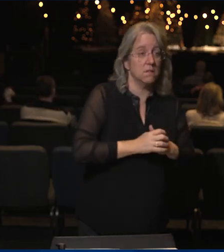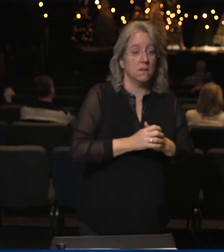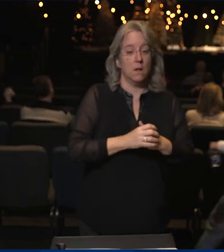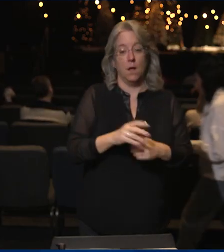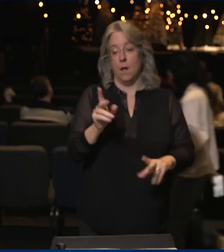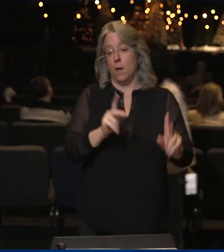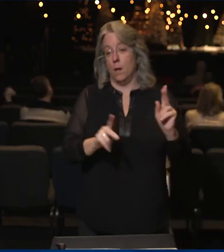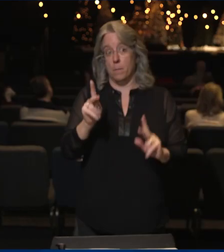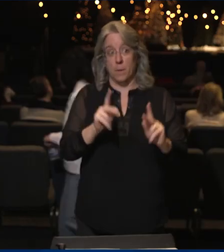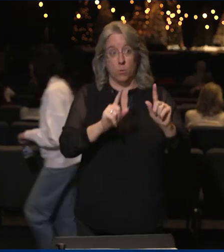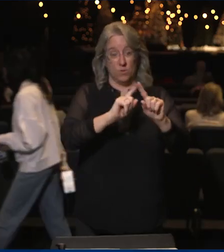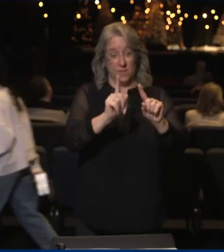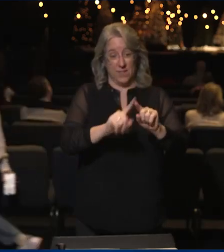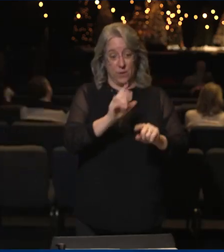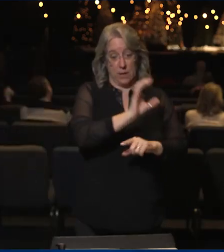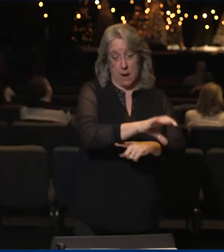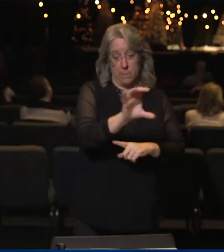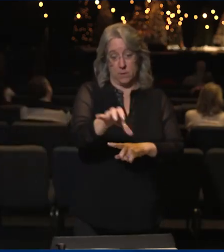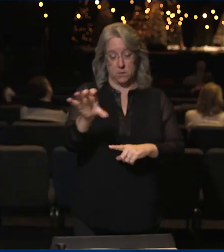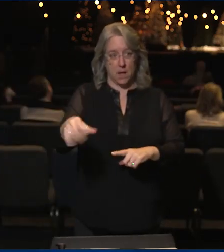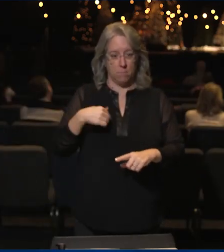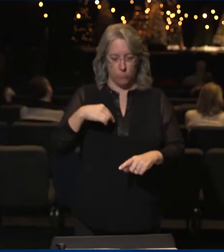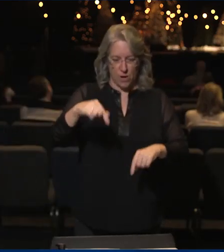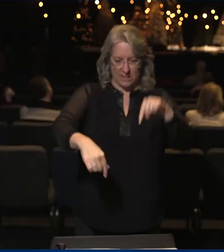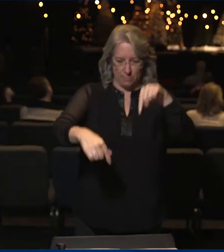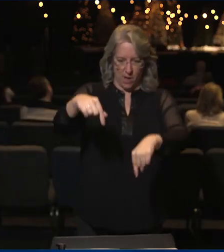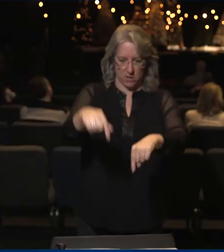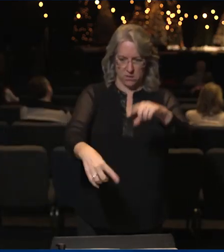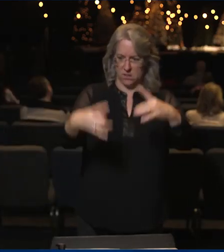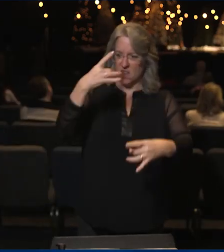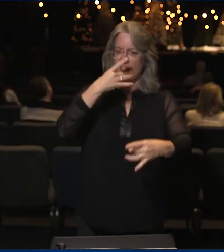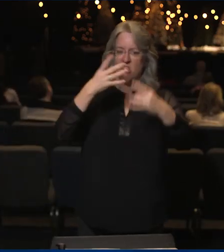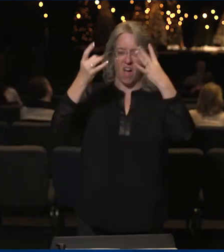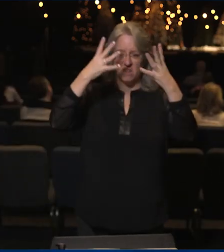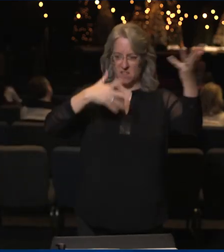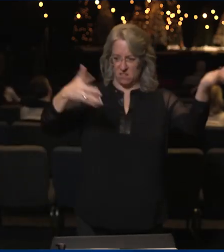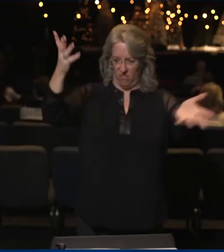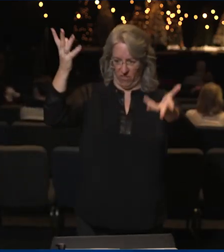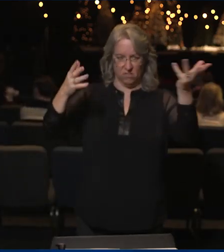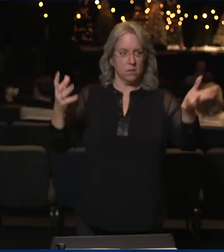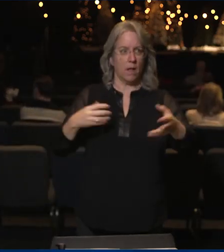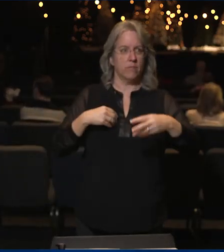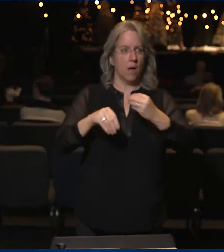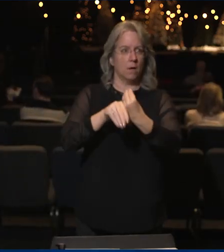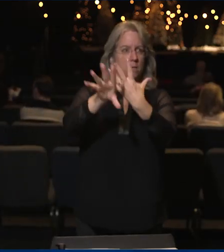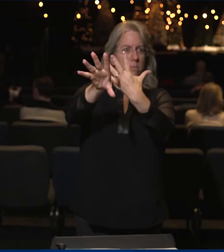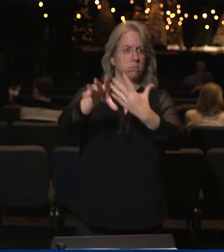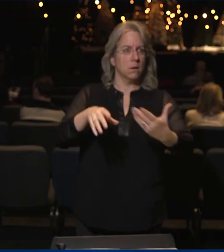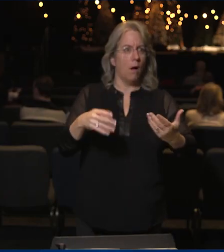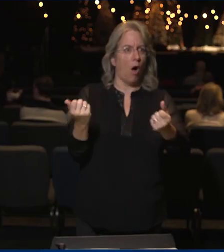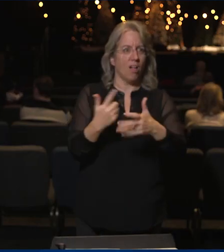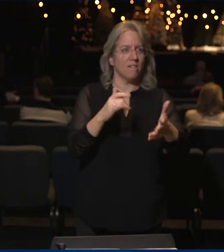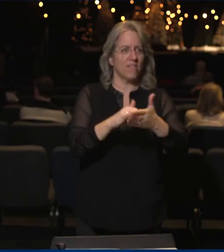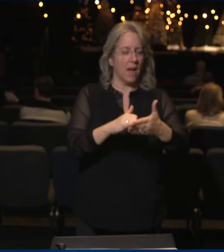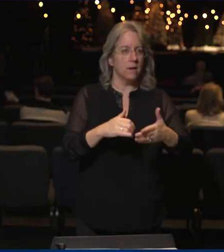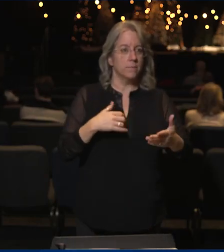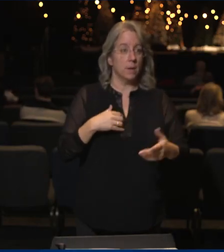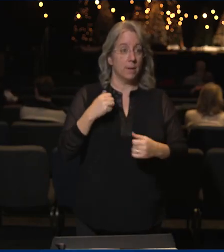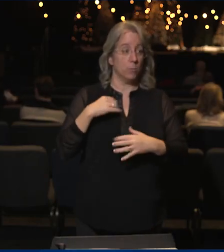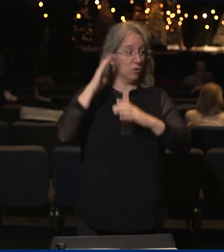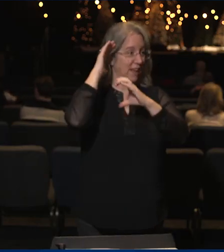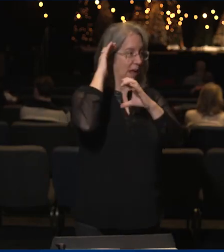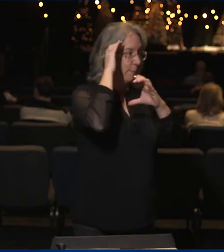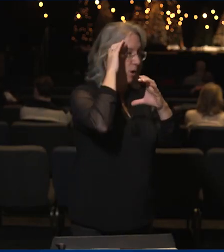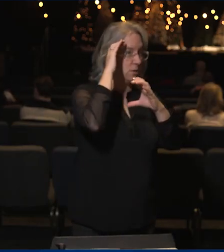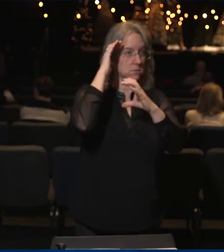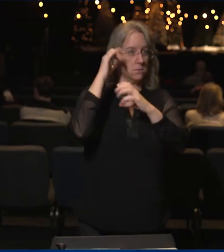folks at different campuses that press buttons that let this like simulcast thing go. There are folks who are carrying cameras around. You